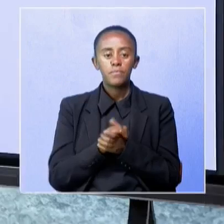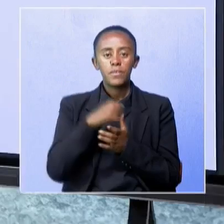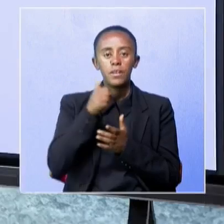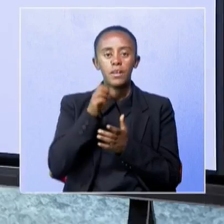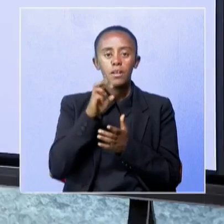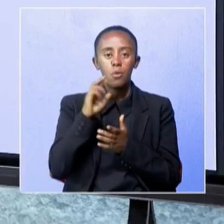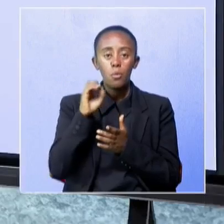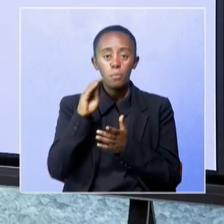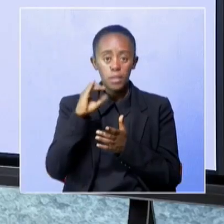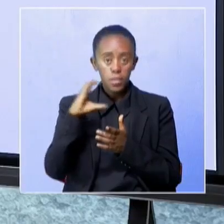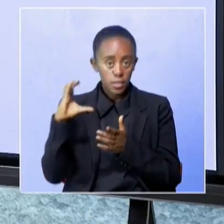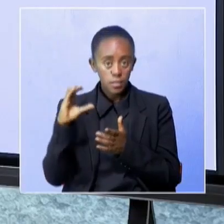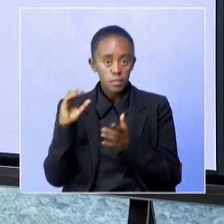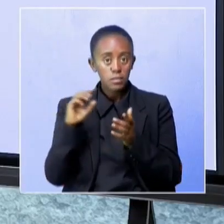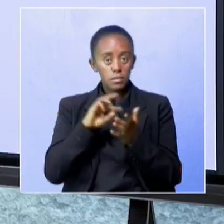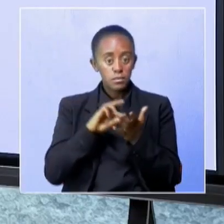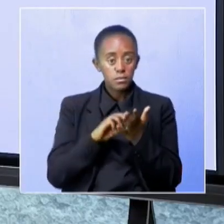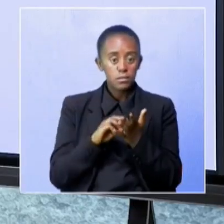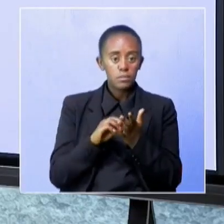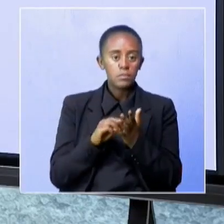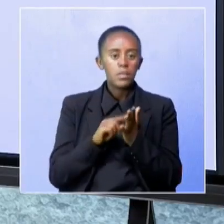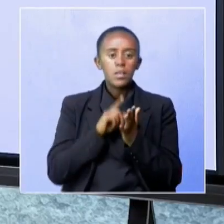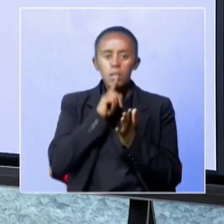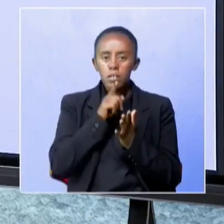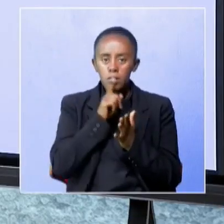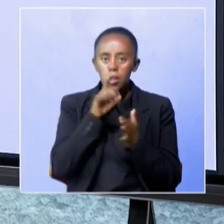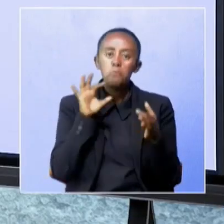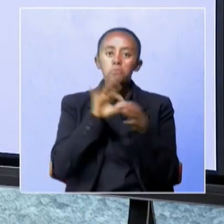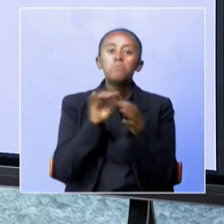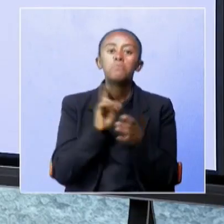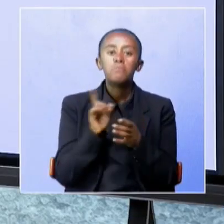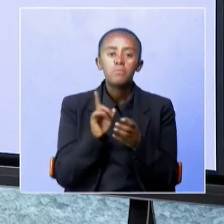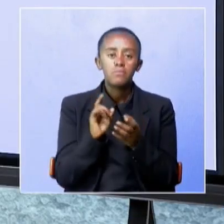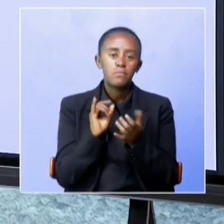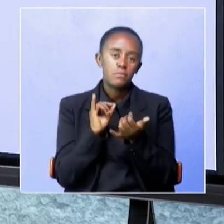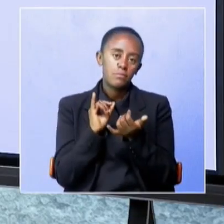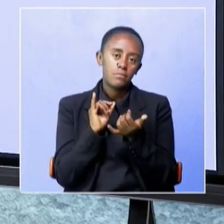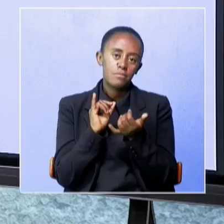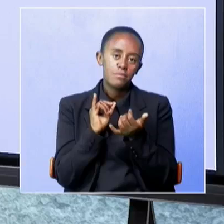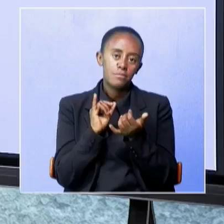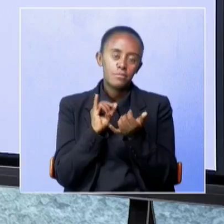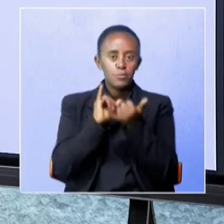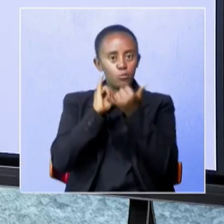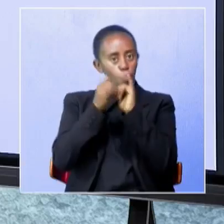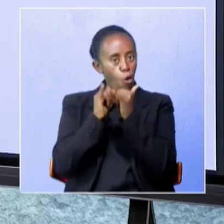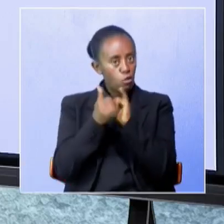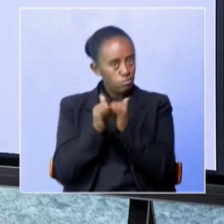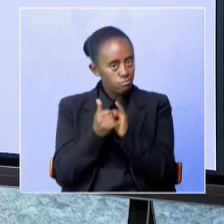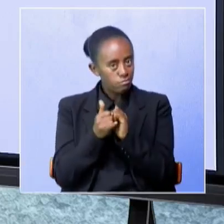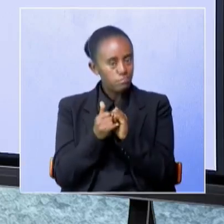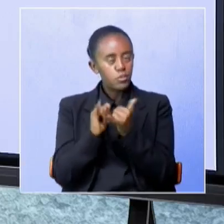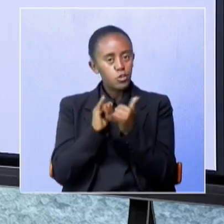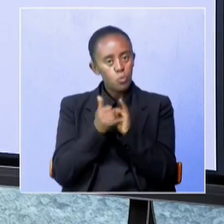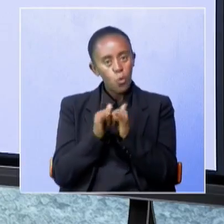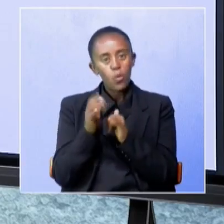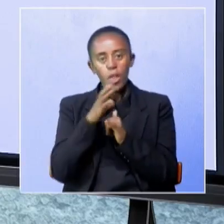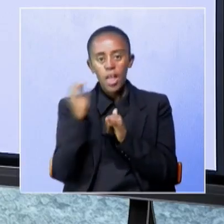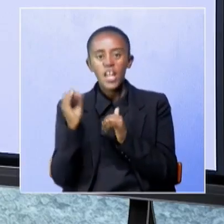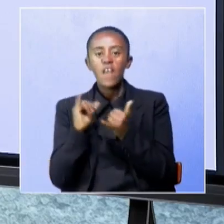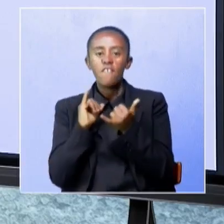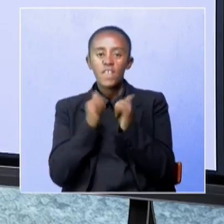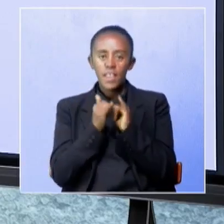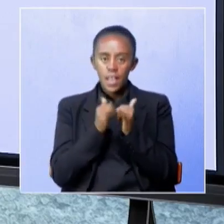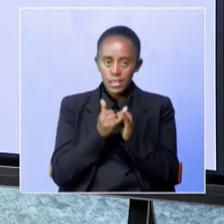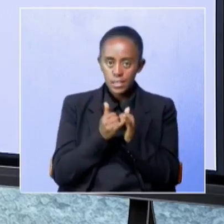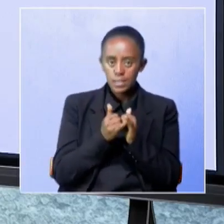Aerobic. This word is really, really associated with what? With sports and fitness